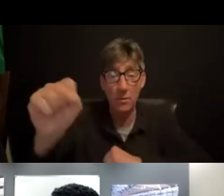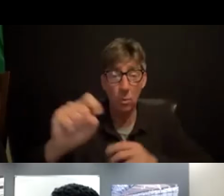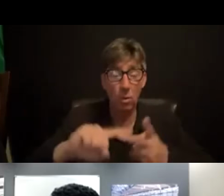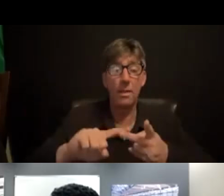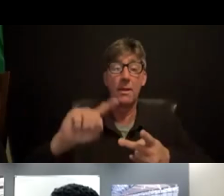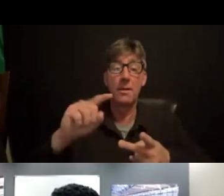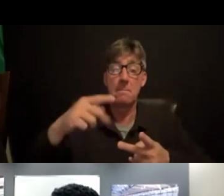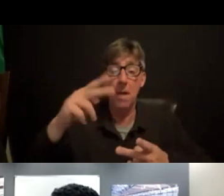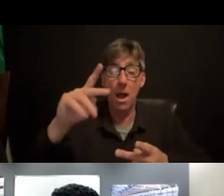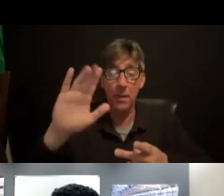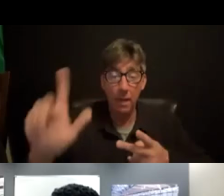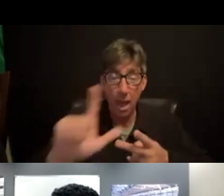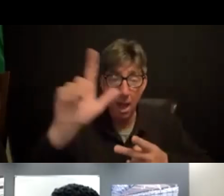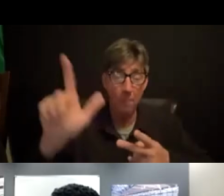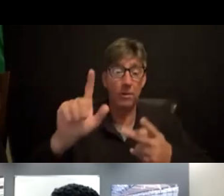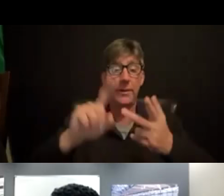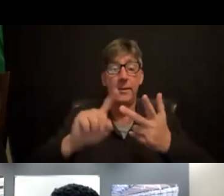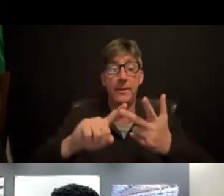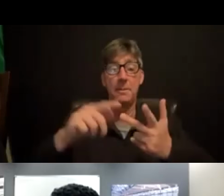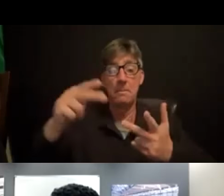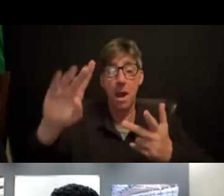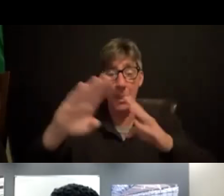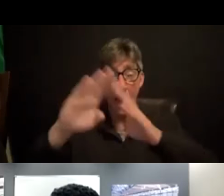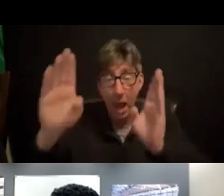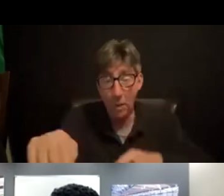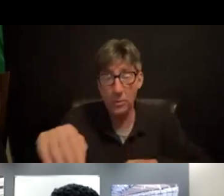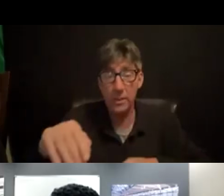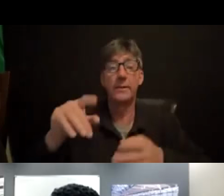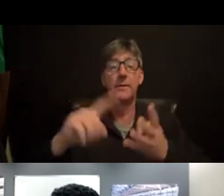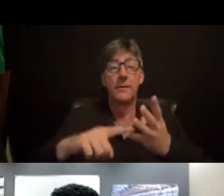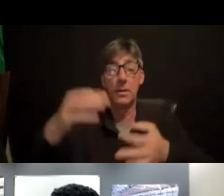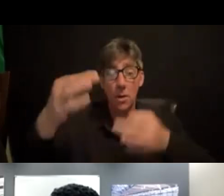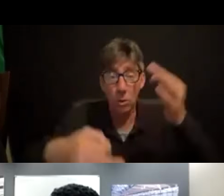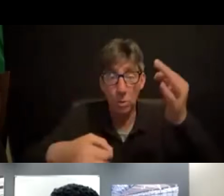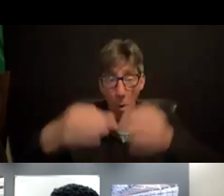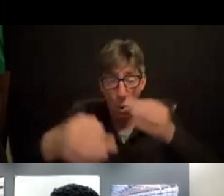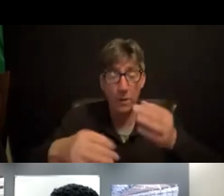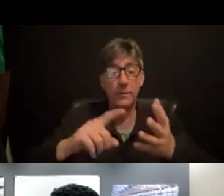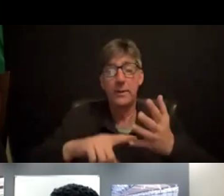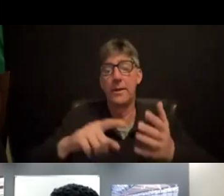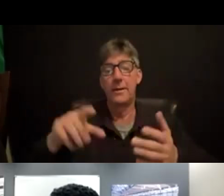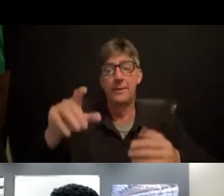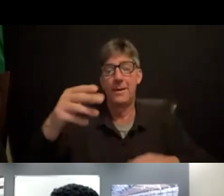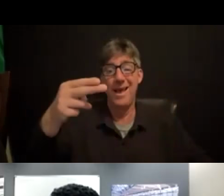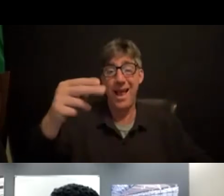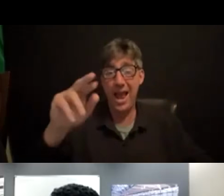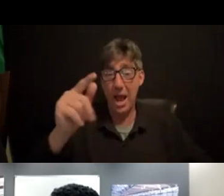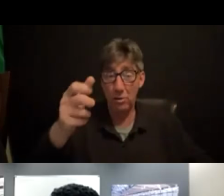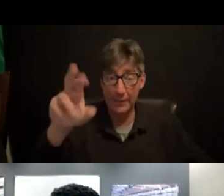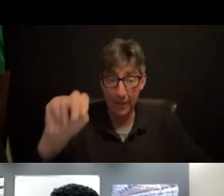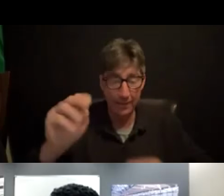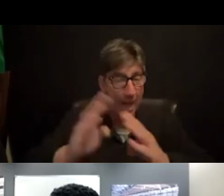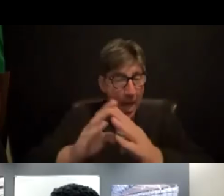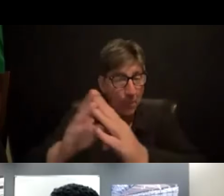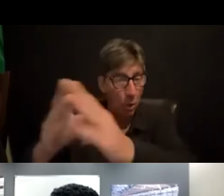public library, and the public housing for families in the Port and Wellington Harrington neighborhoods. Specifically, there are, you know, hundreds